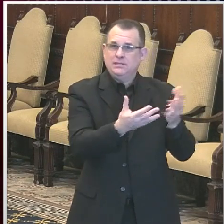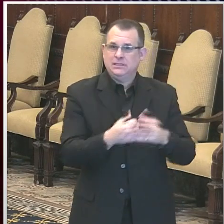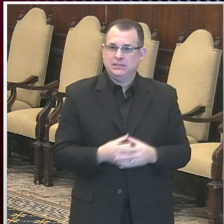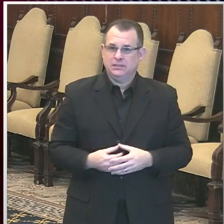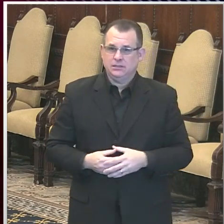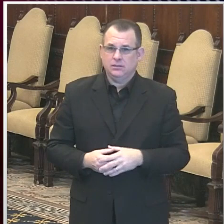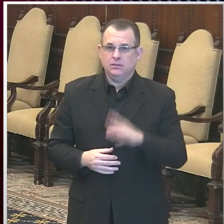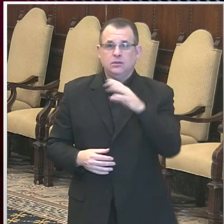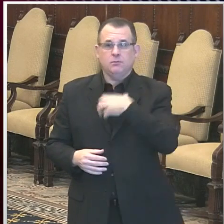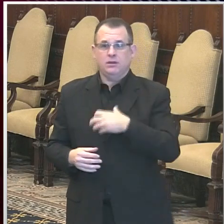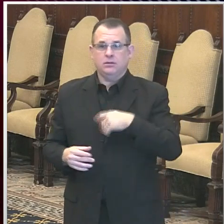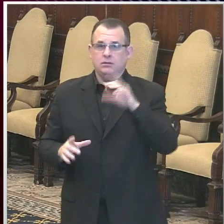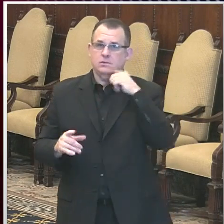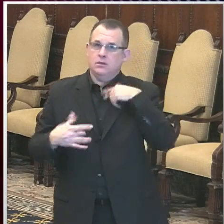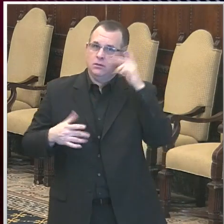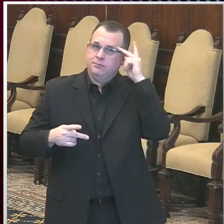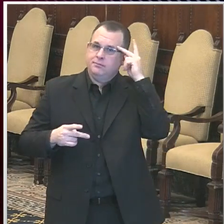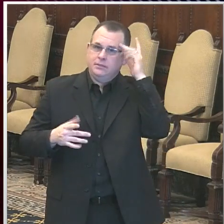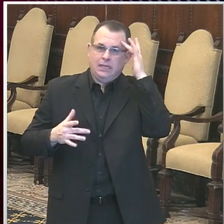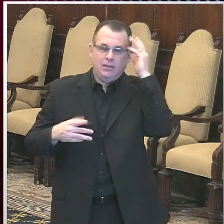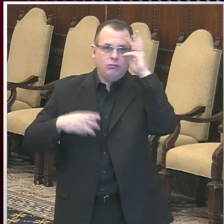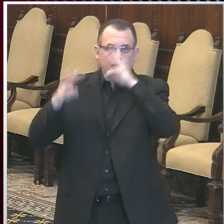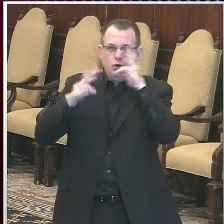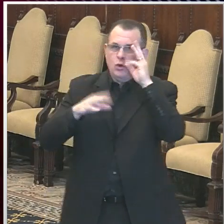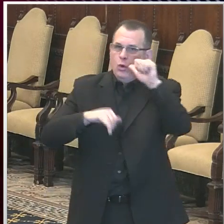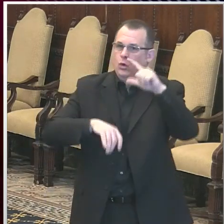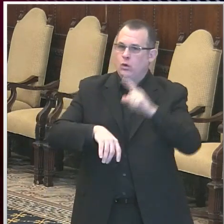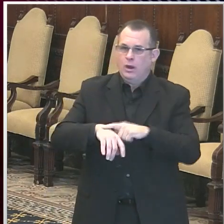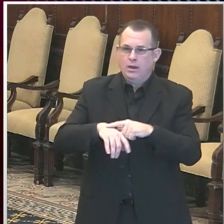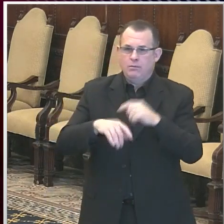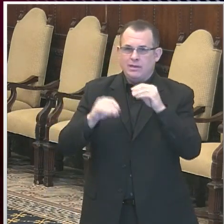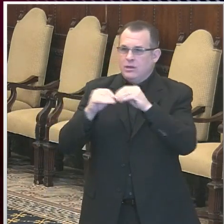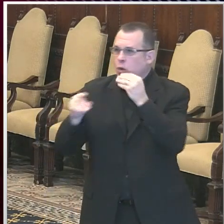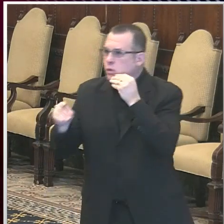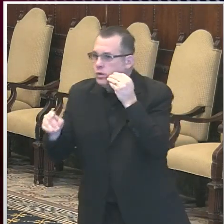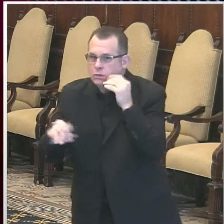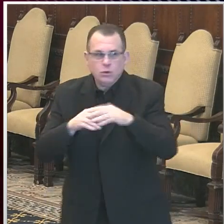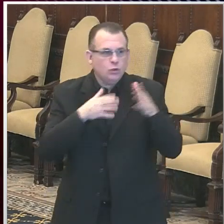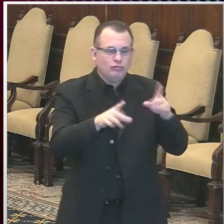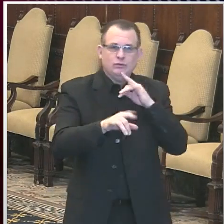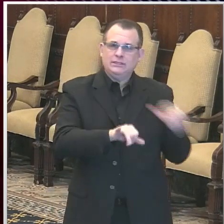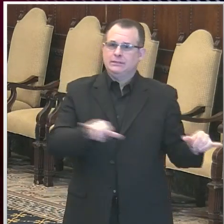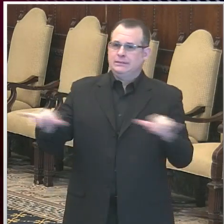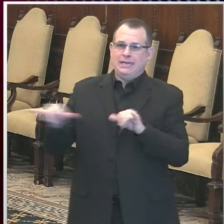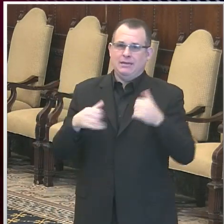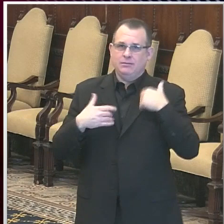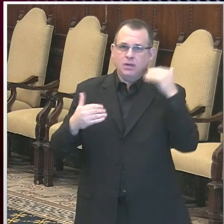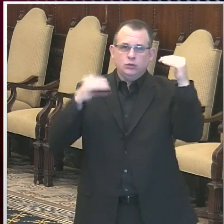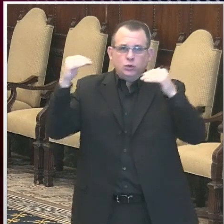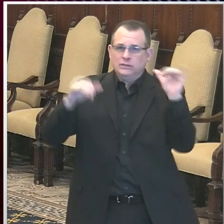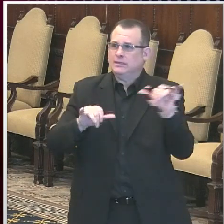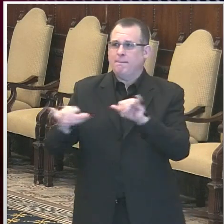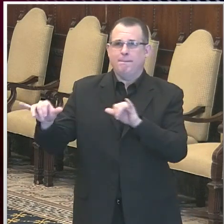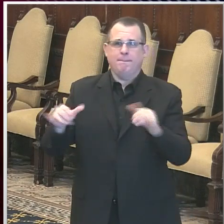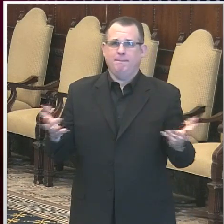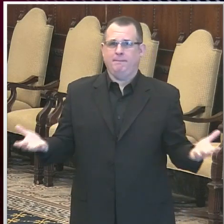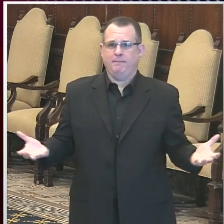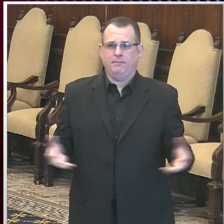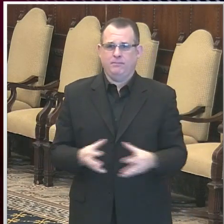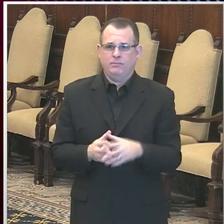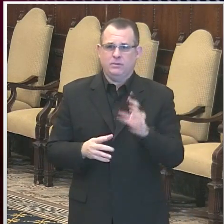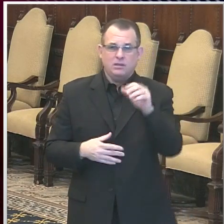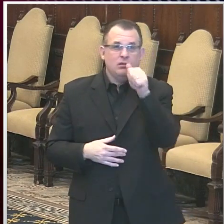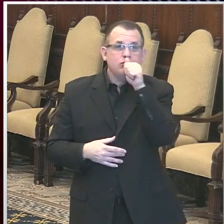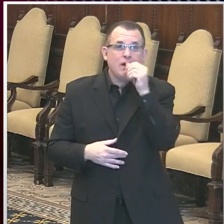children being at risk of violence in their homes or on the street, and adults the same way. If you're in a private